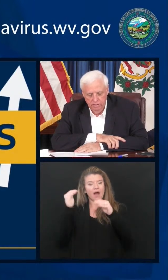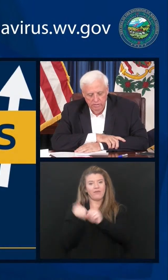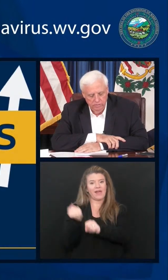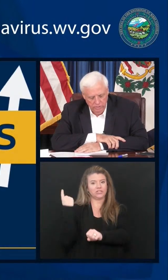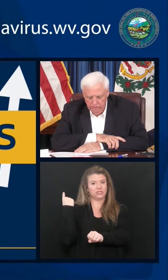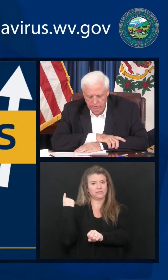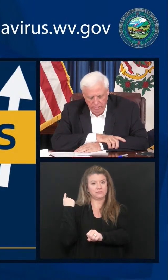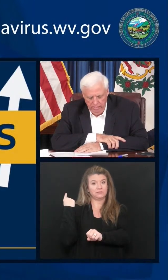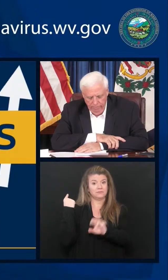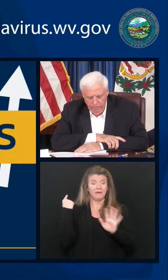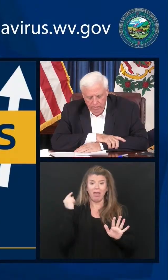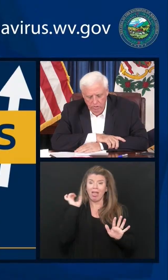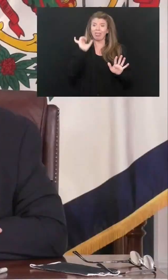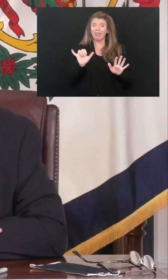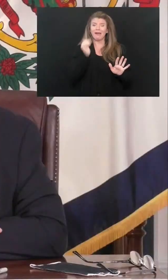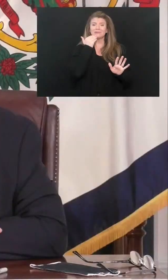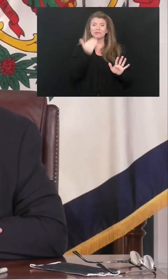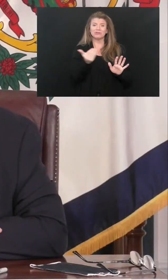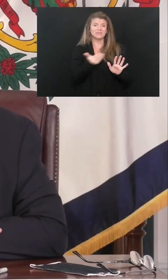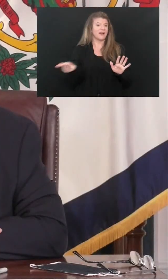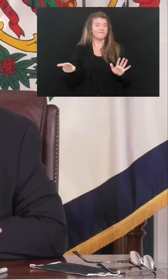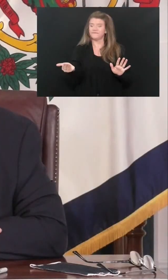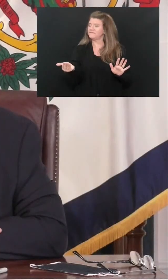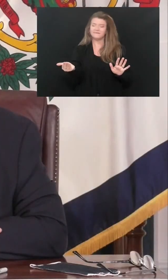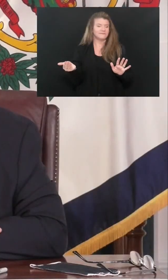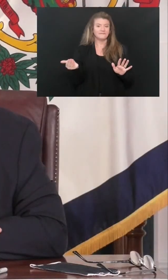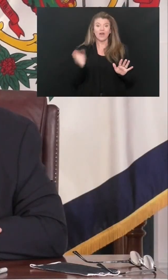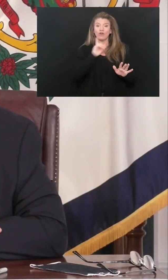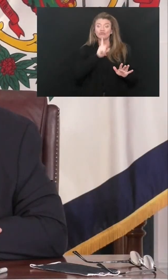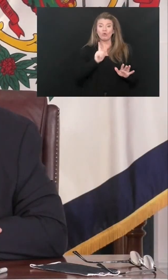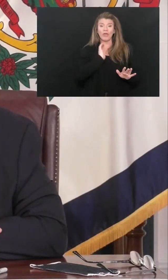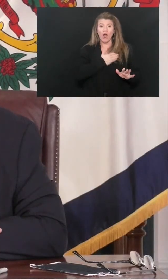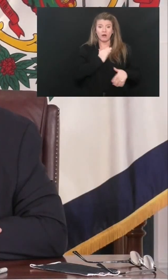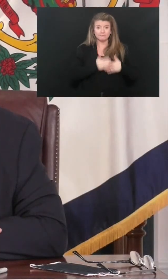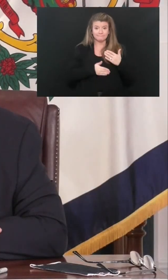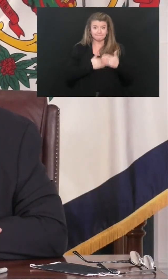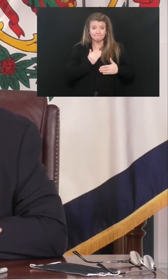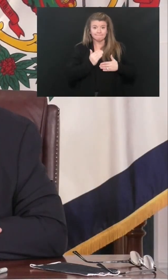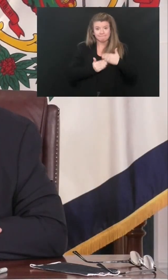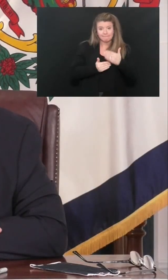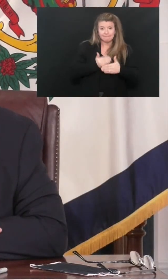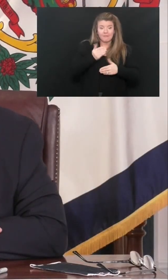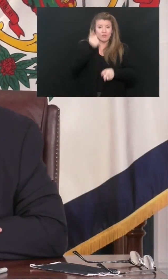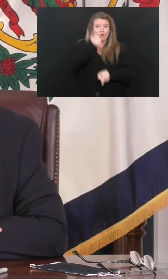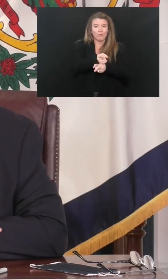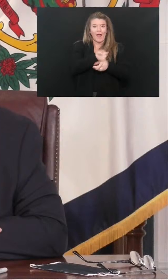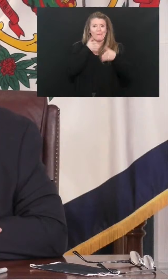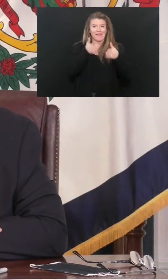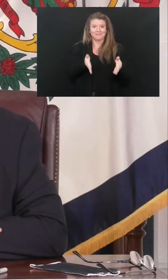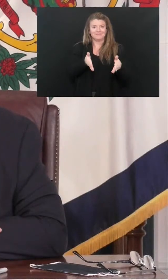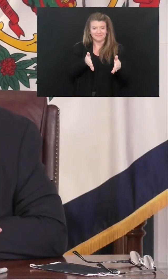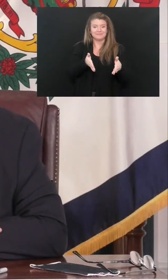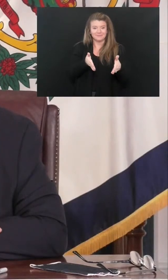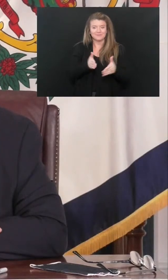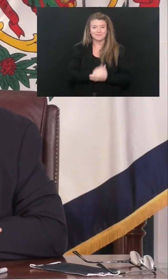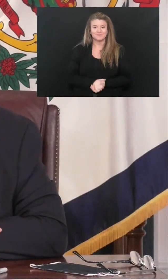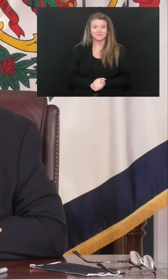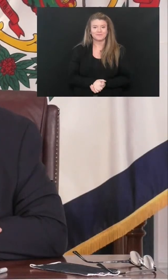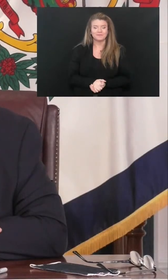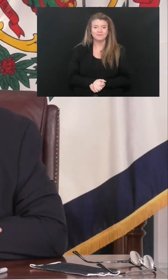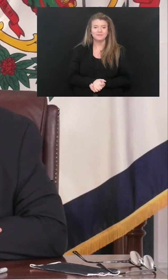receipts. It's good stuff. We keep moving and moving exactly how we ought to move, you know, and